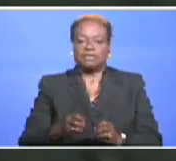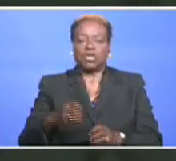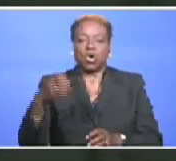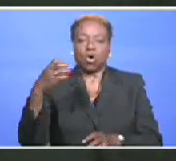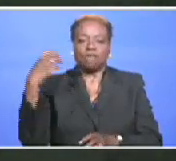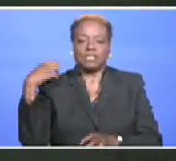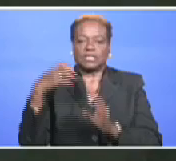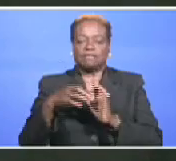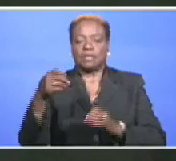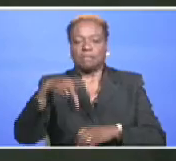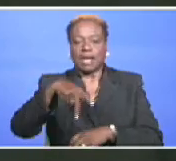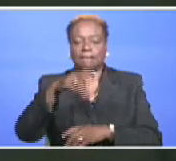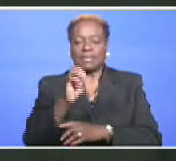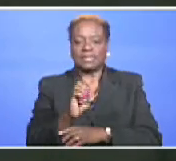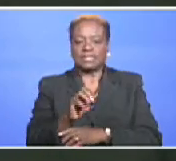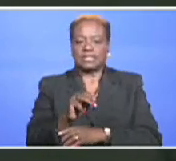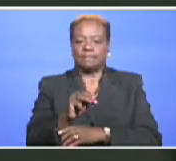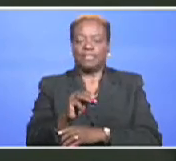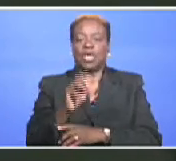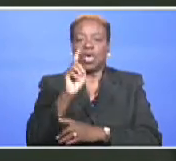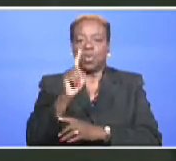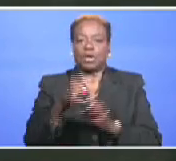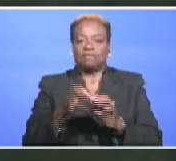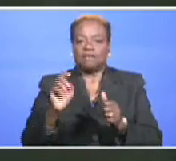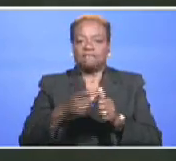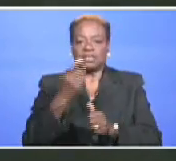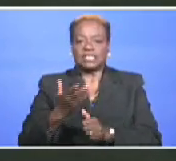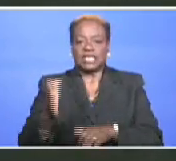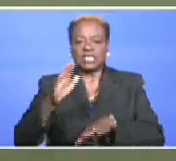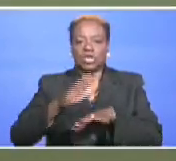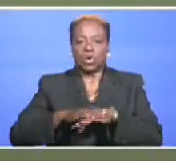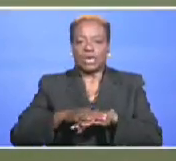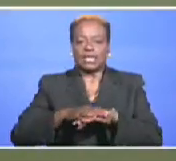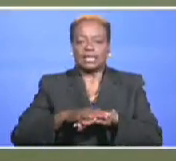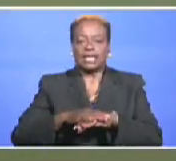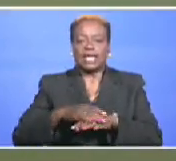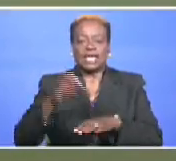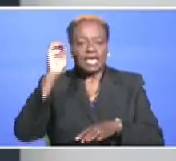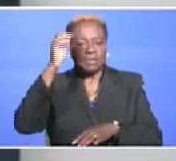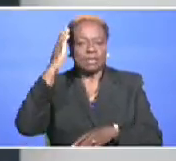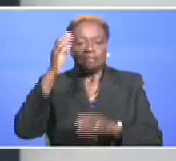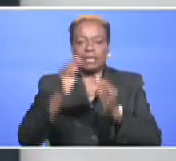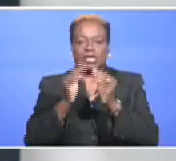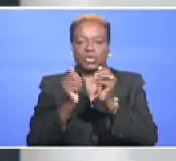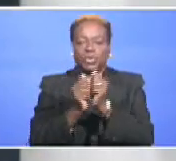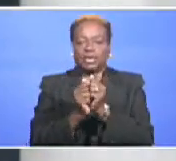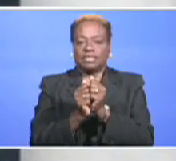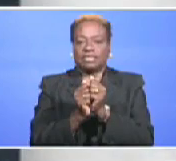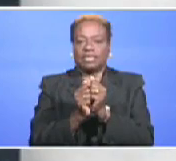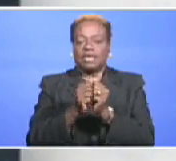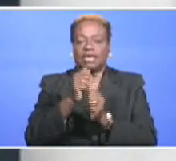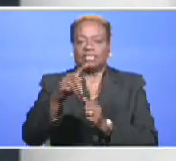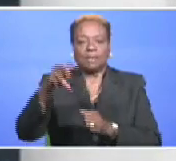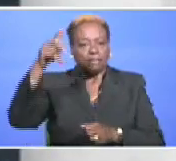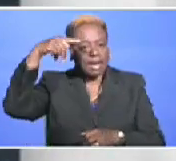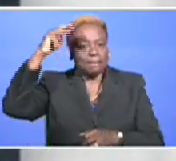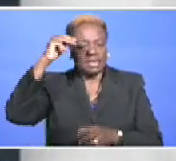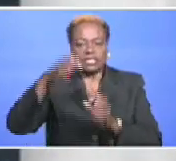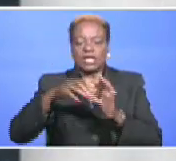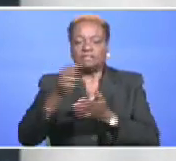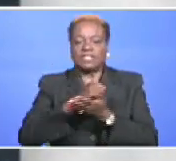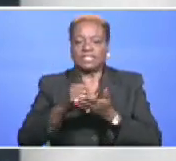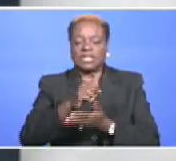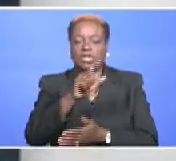Minister. One of the first items on the Prime Minister's itinerary is a meeting between he and the Prime Minister of St. Lucia, the Honorable